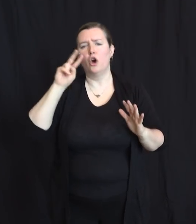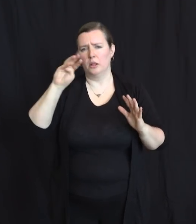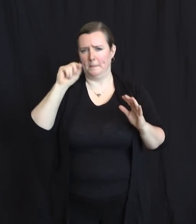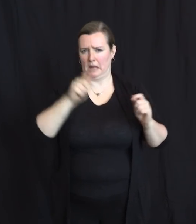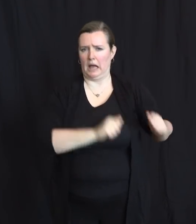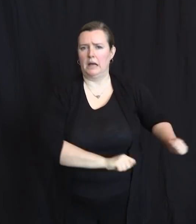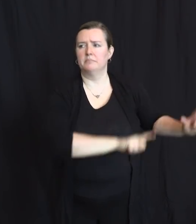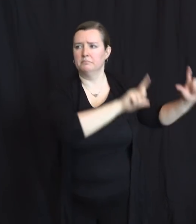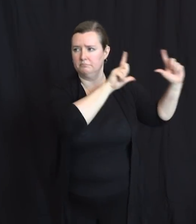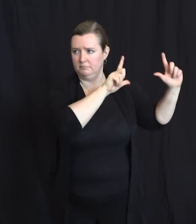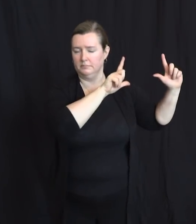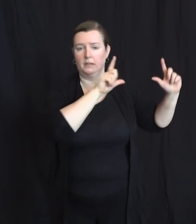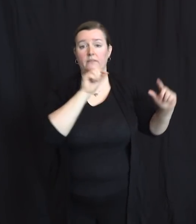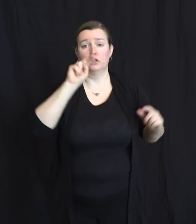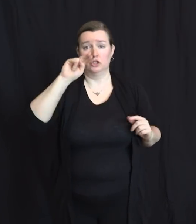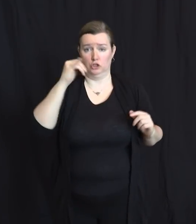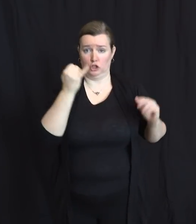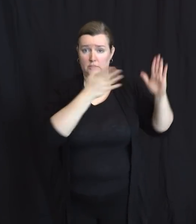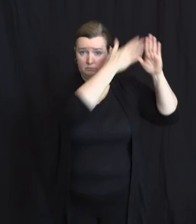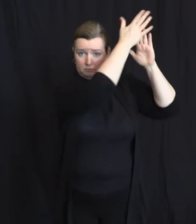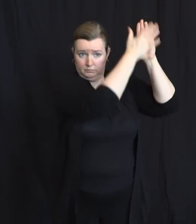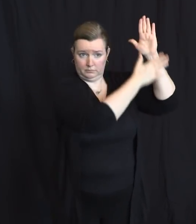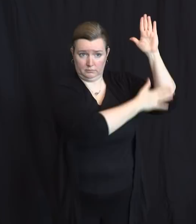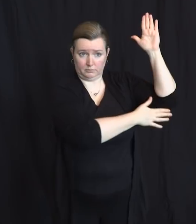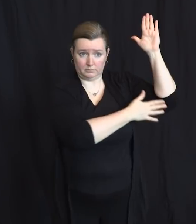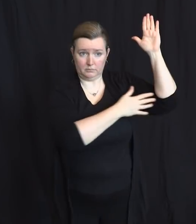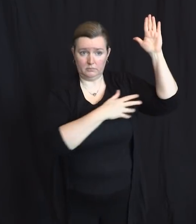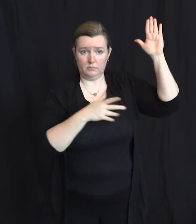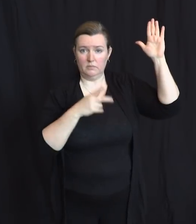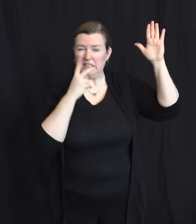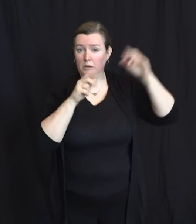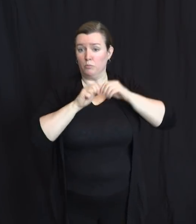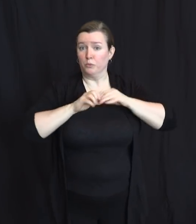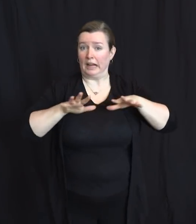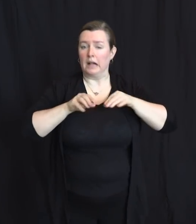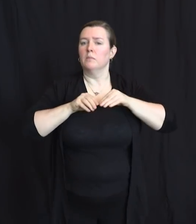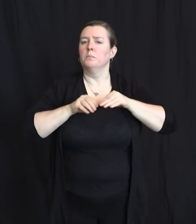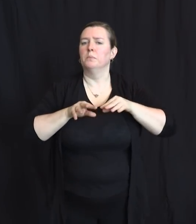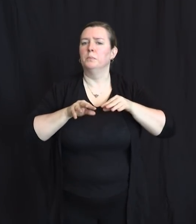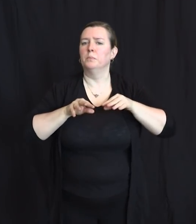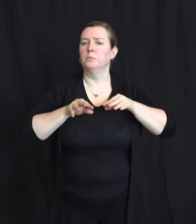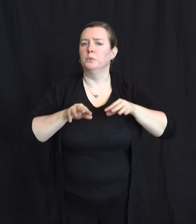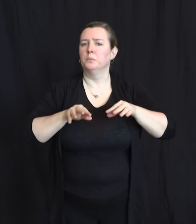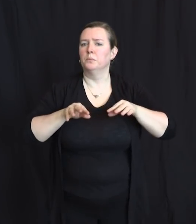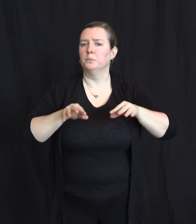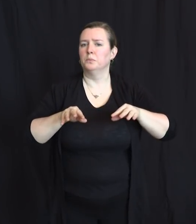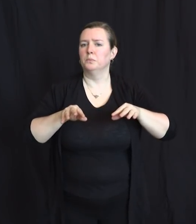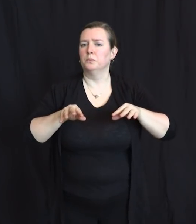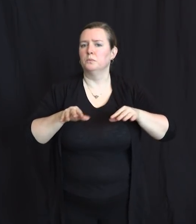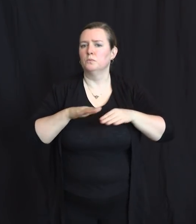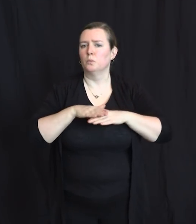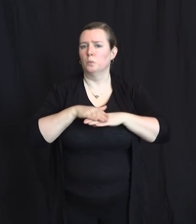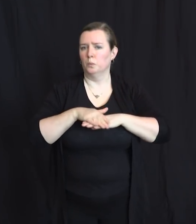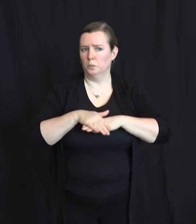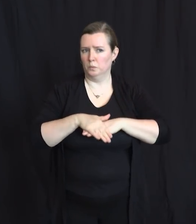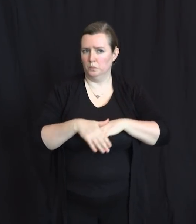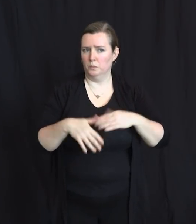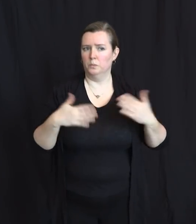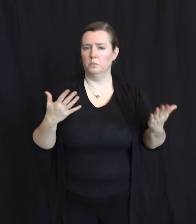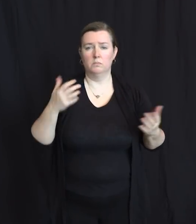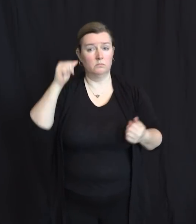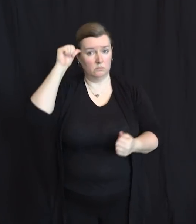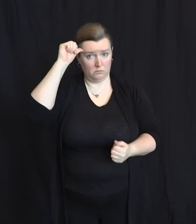see a slowing of the rate of spread. Mahan, let's go back to the chart before, though, if we could. Let's just remember one thing, and Judy and Christina